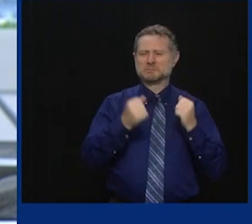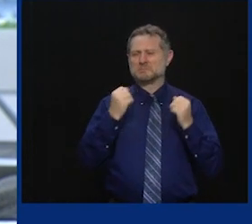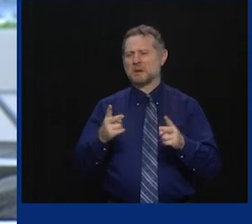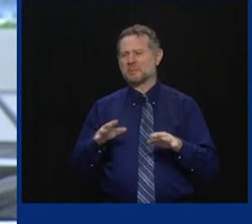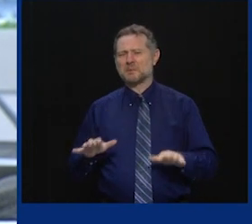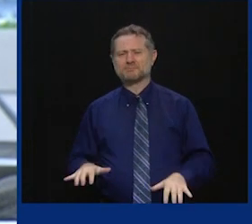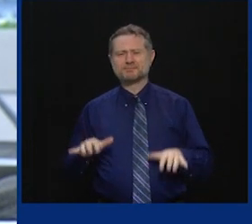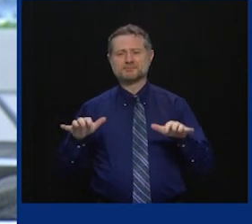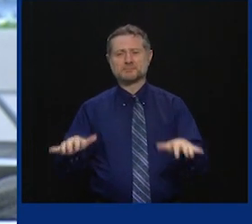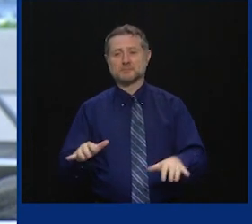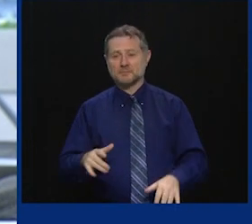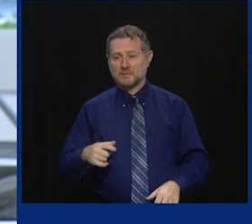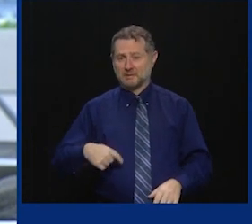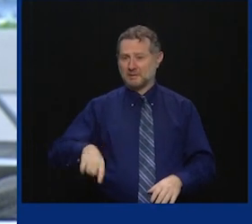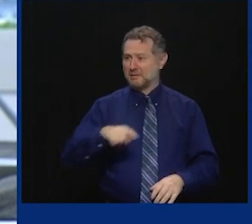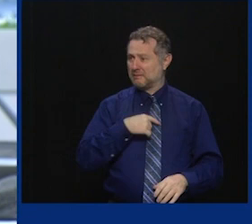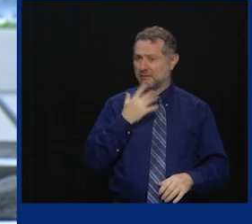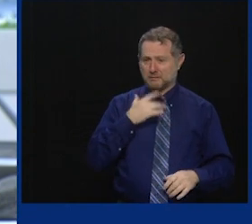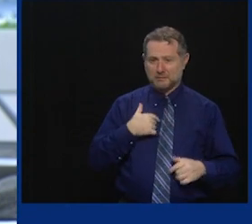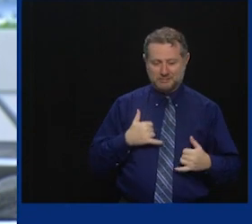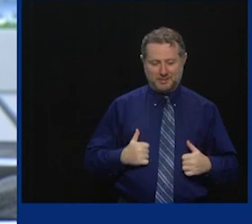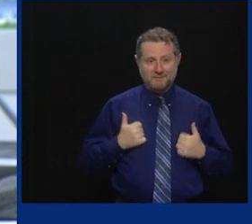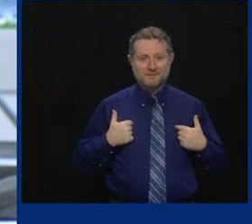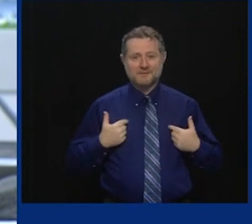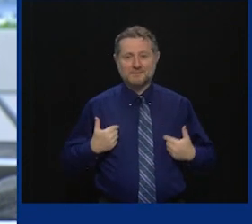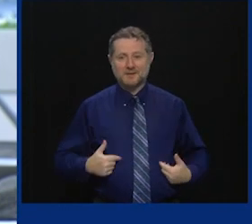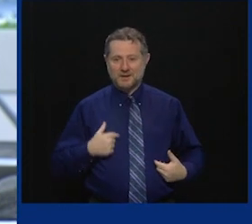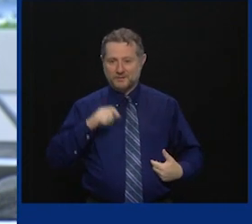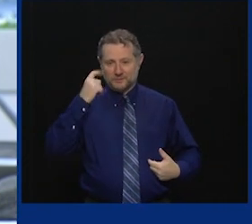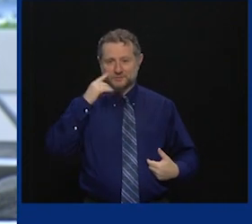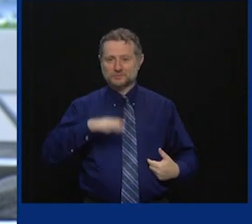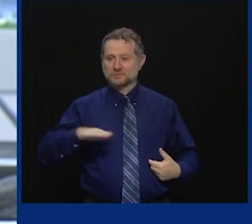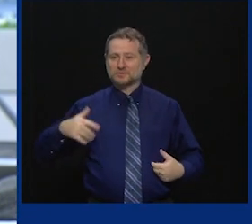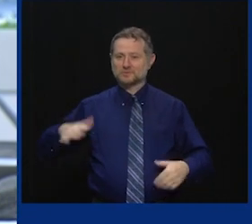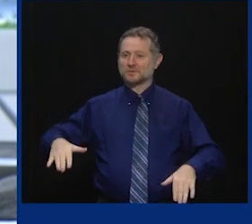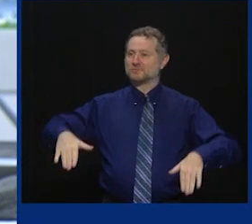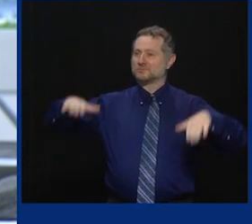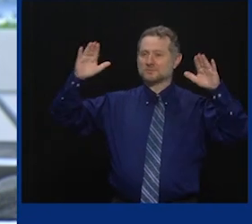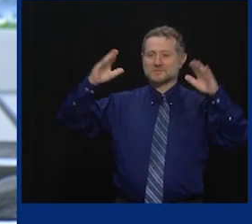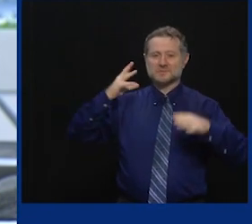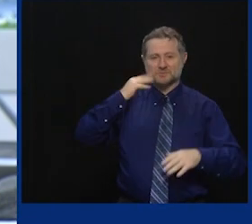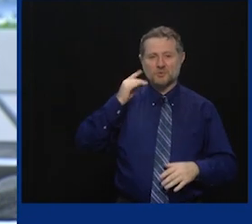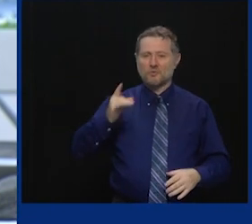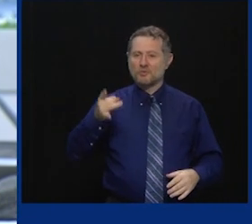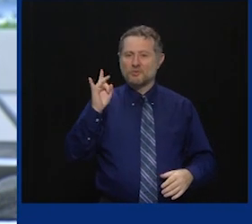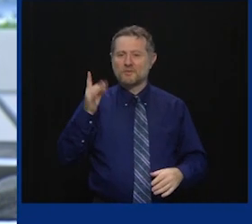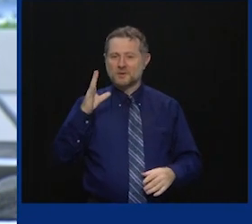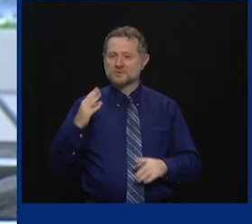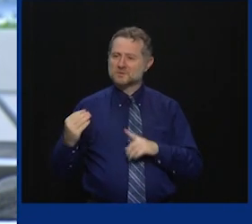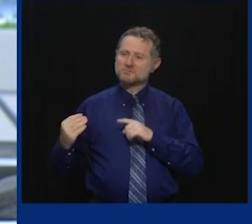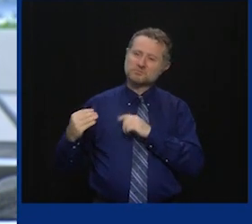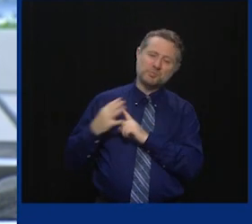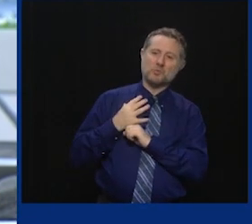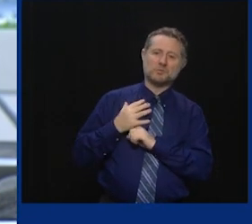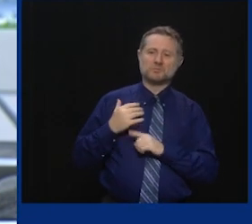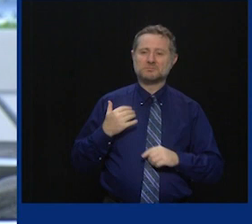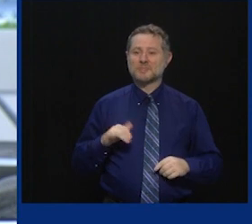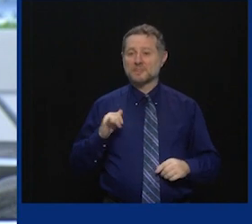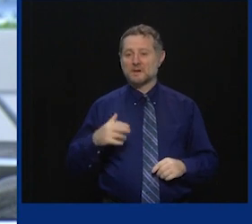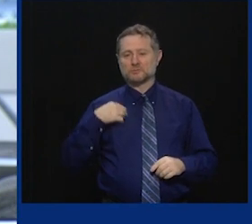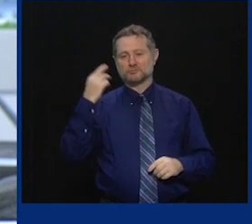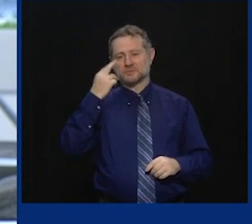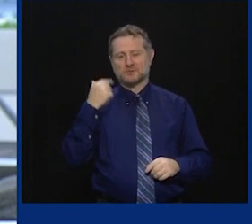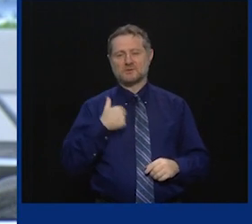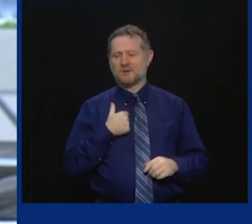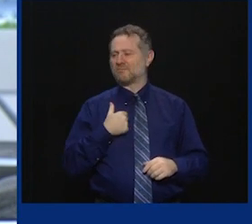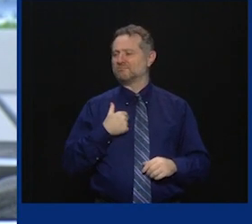alive today sometimes when I think about what we went through as children and did not know how bad it was. So that's why I'm an environmental activist.